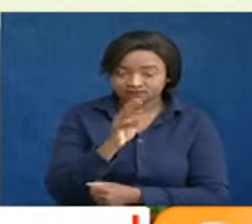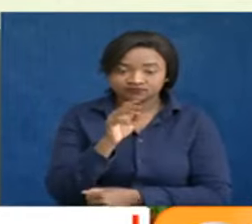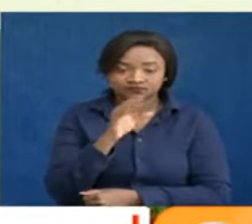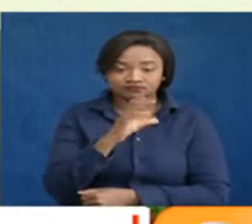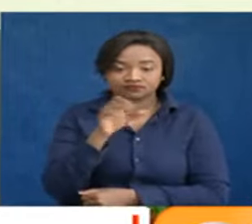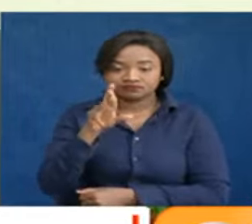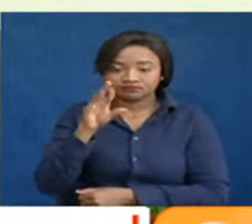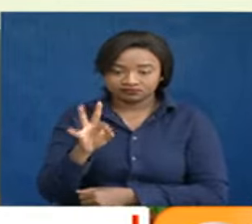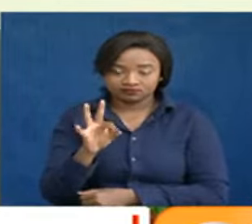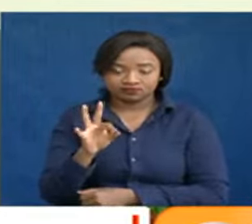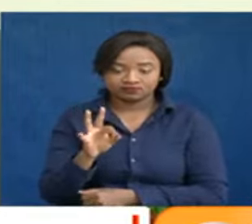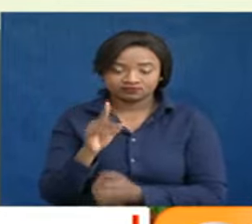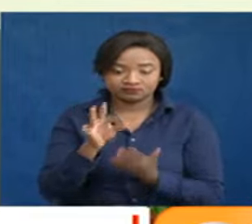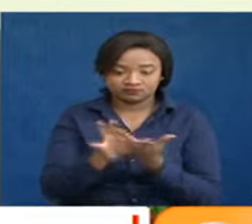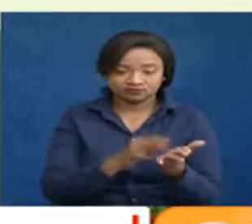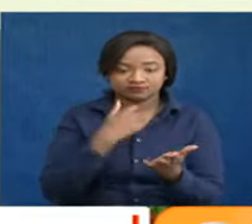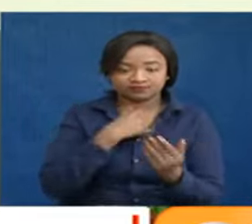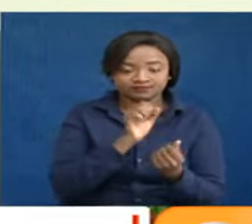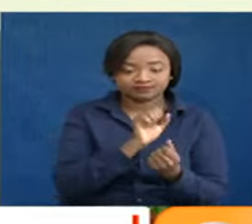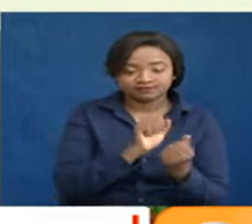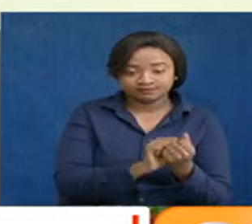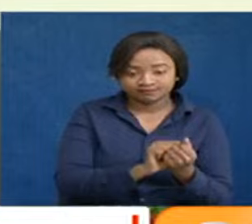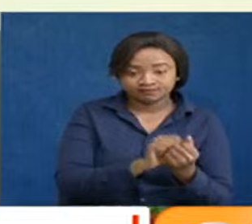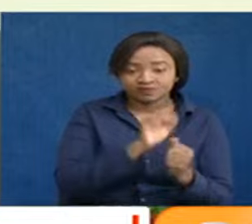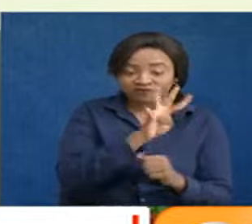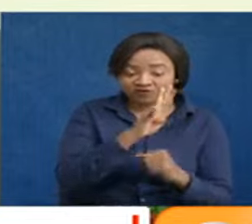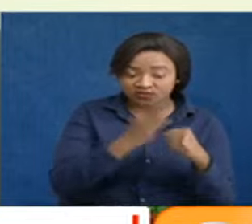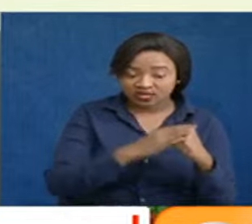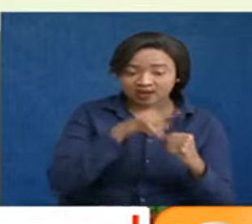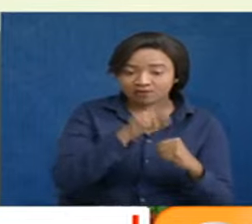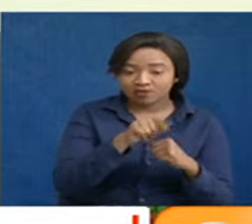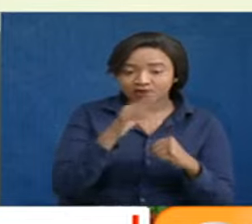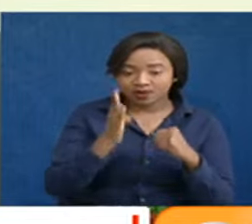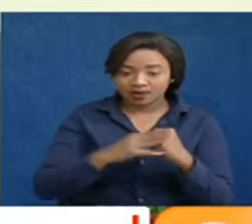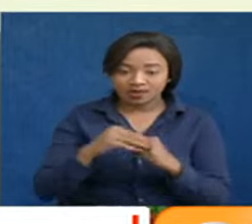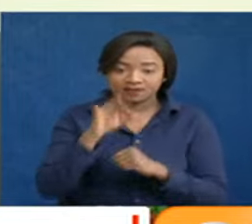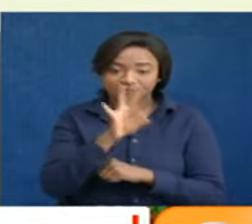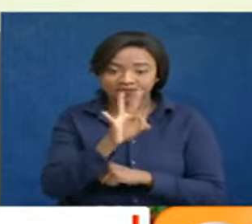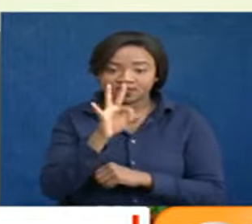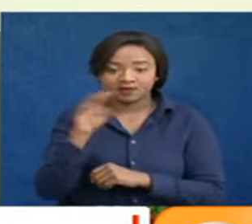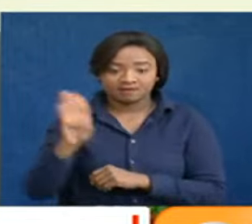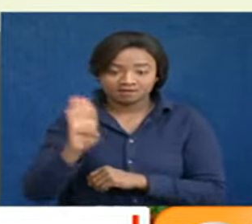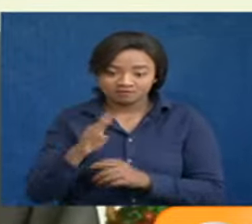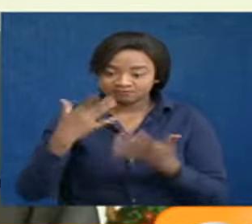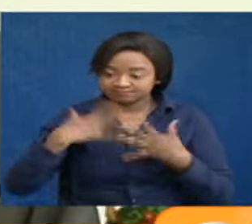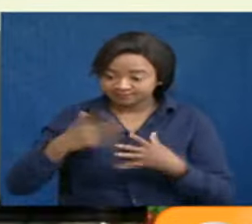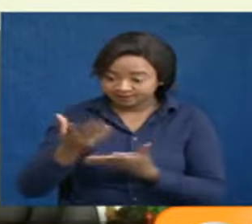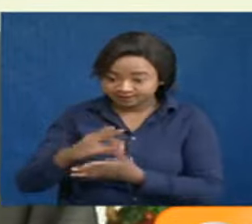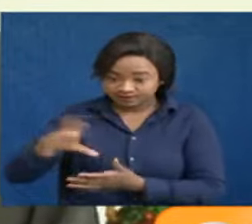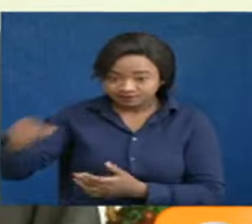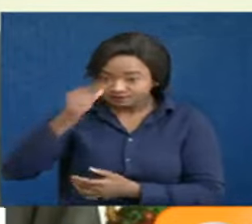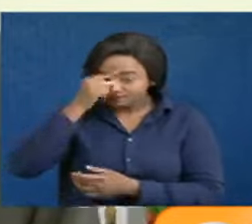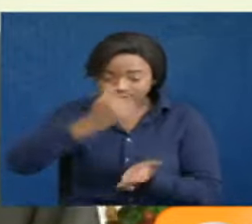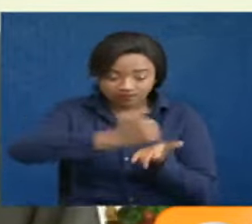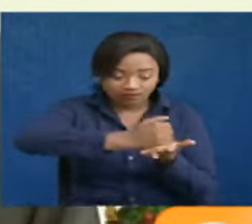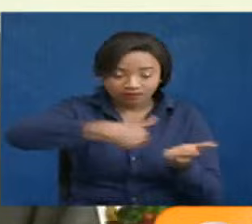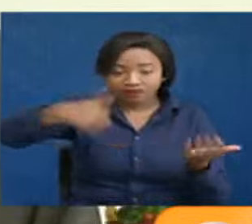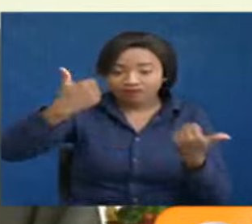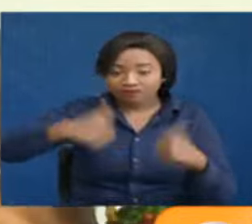there was 49.13 billion, which counties are yet to draw. And this